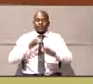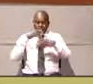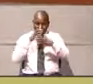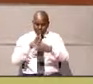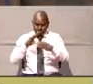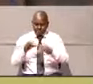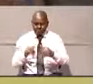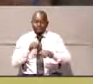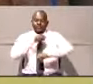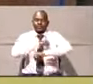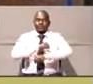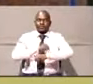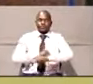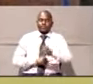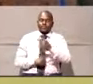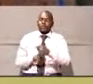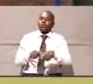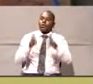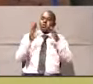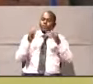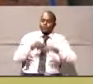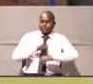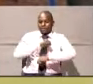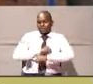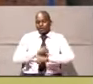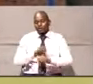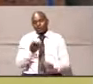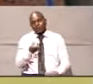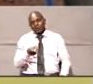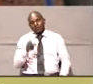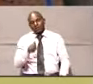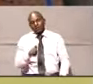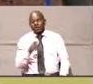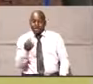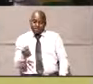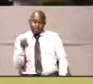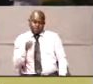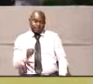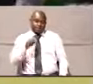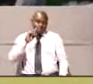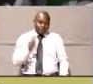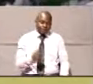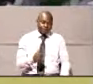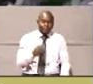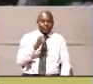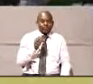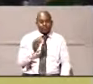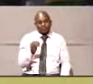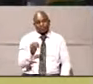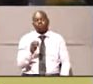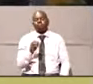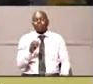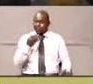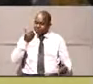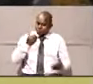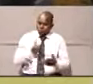this school. I really want to congratulate the school for increasing the enrollment over 1,400. Really, that's very